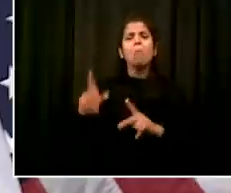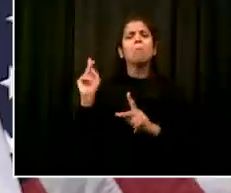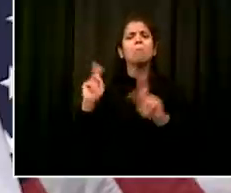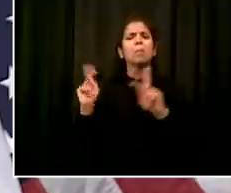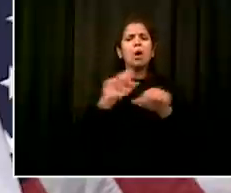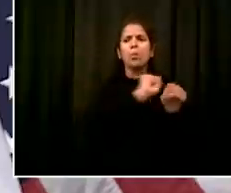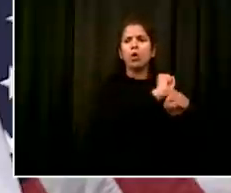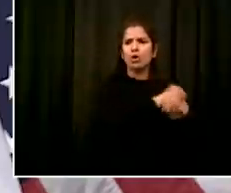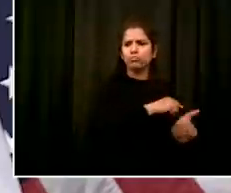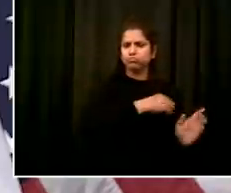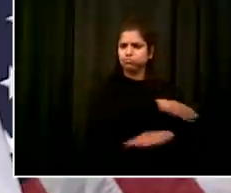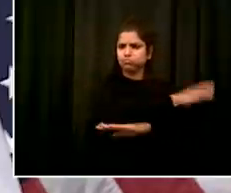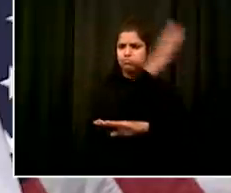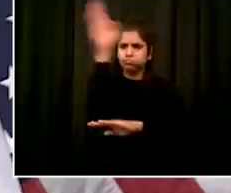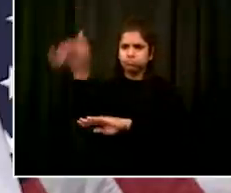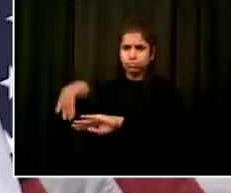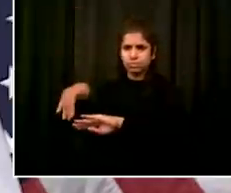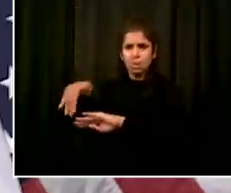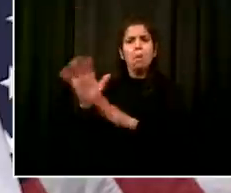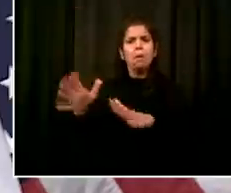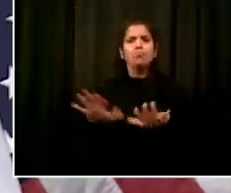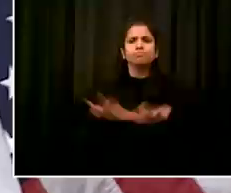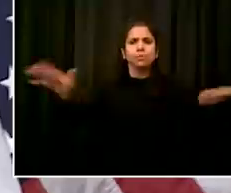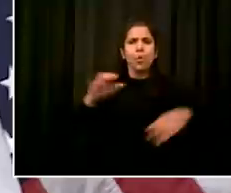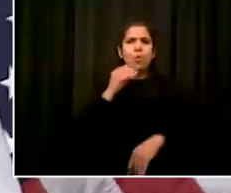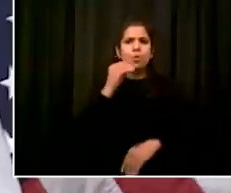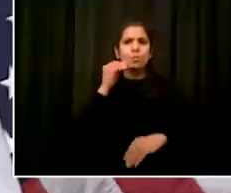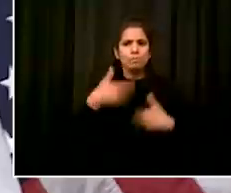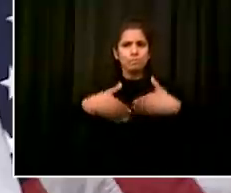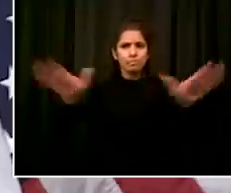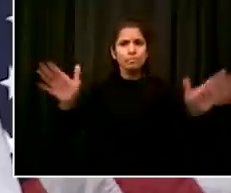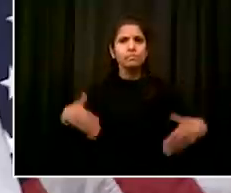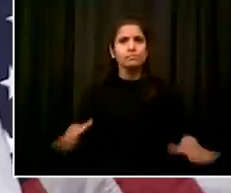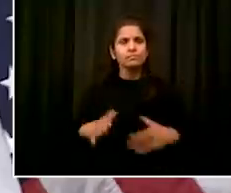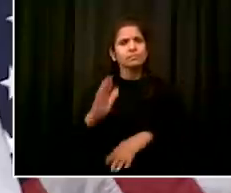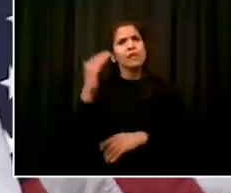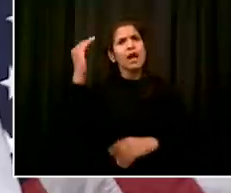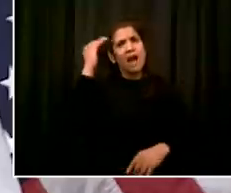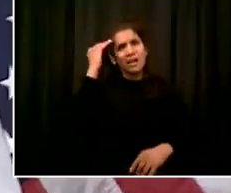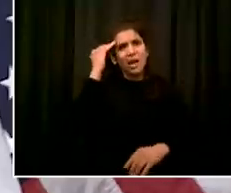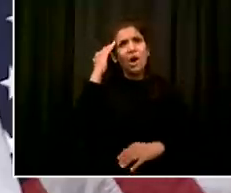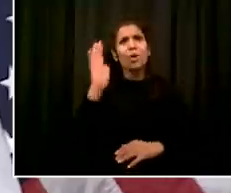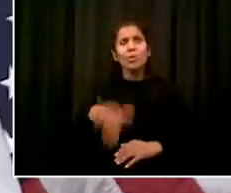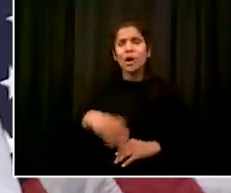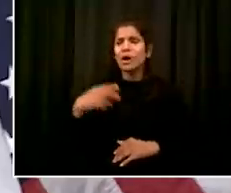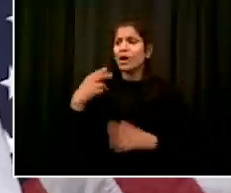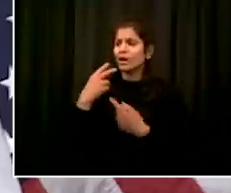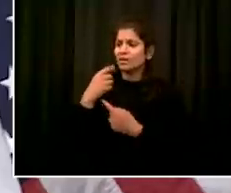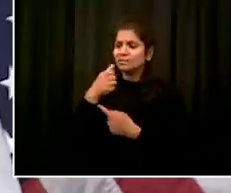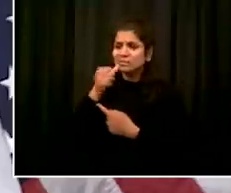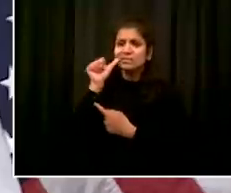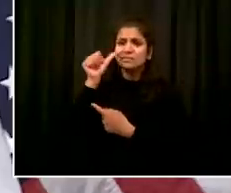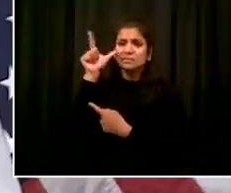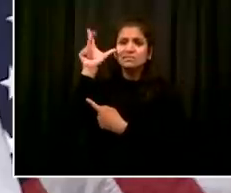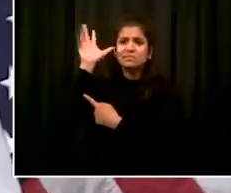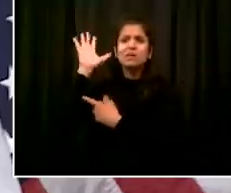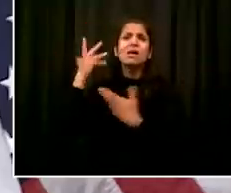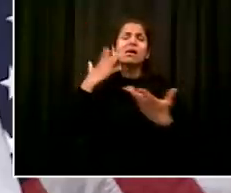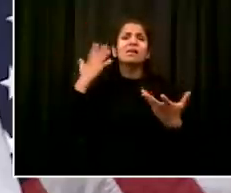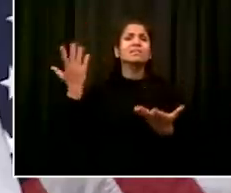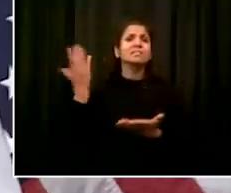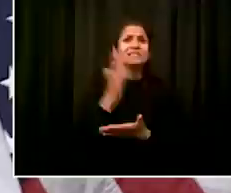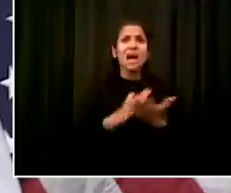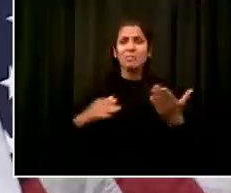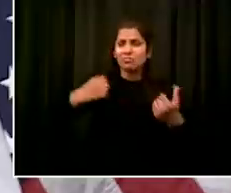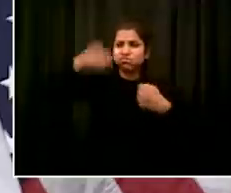because of that bad couple of nights, but I know they can get it done. And remember who's coming up for this